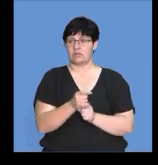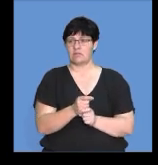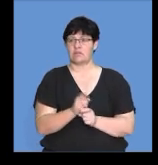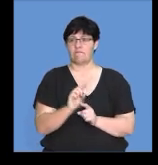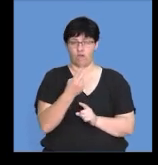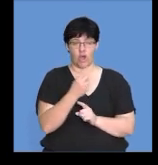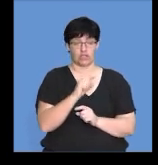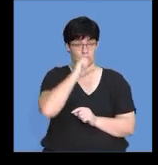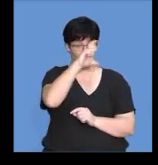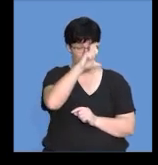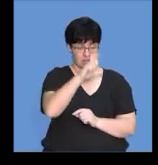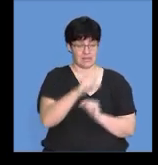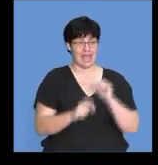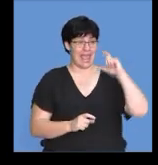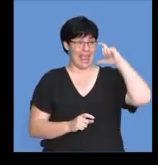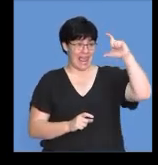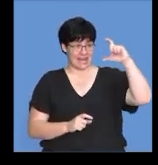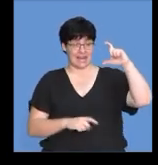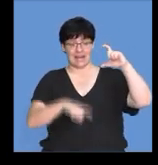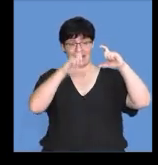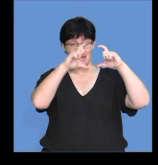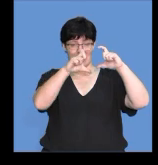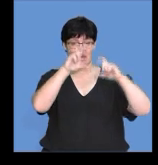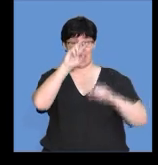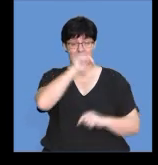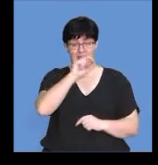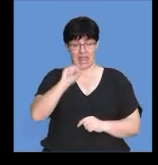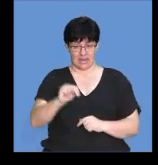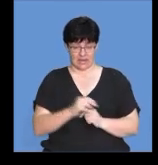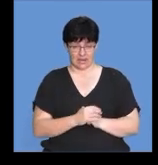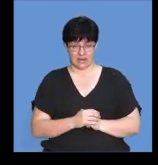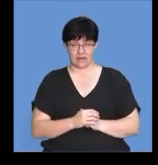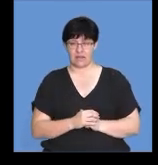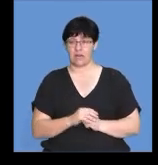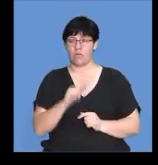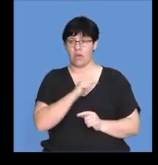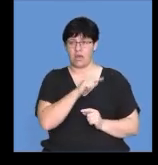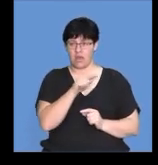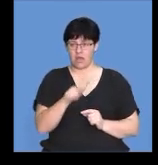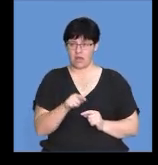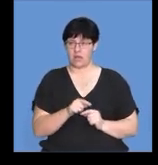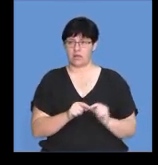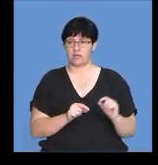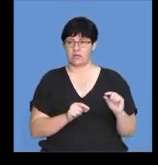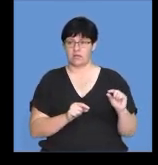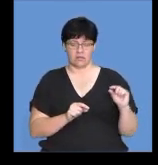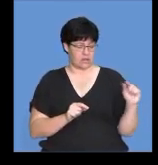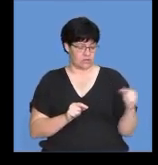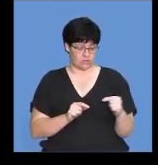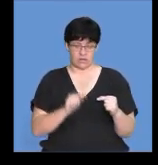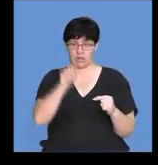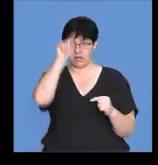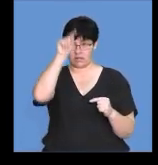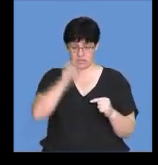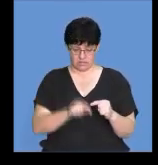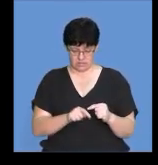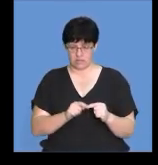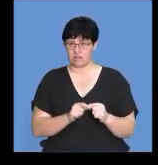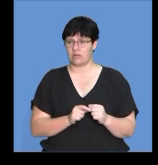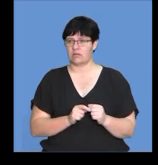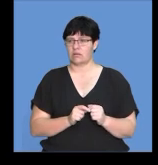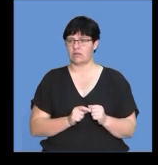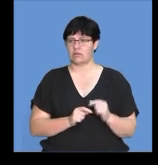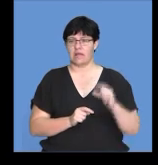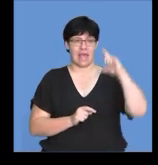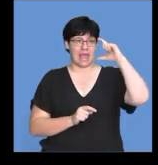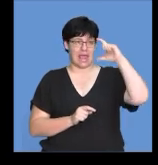allele first, so that's capital N, capital N. This square is a result of a cross between that square and that, so it's the